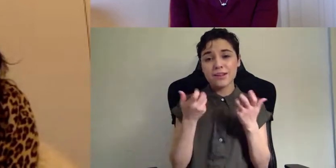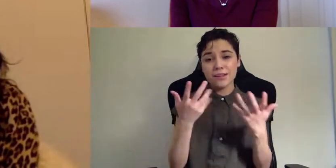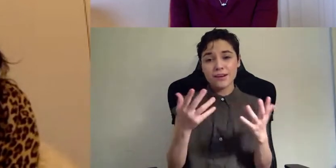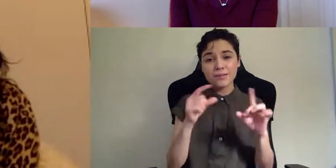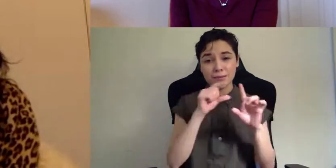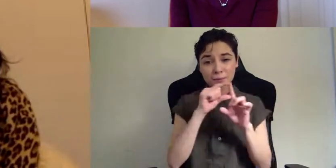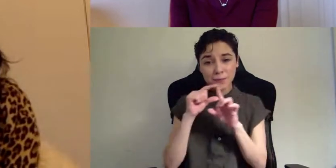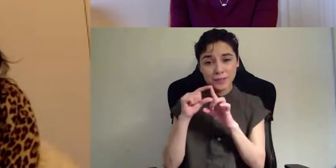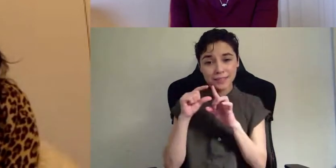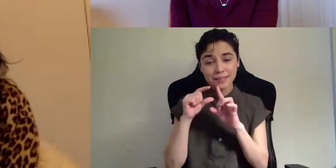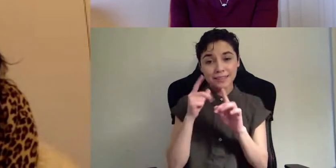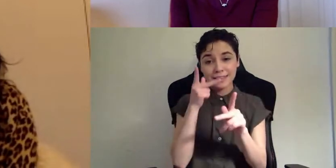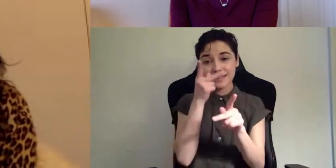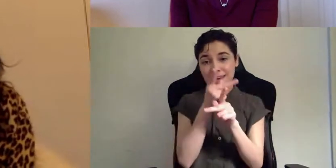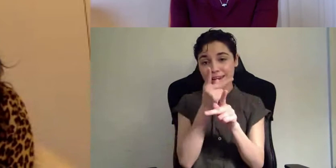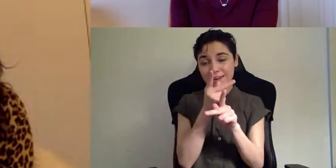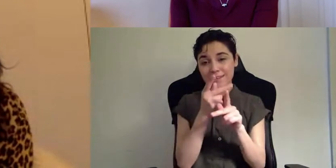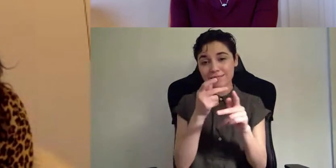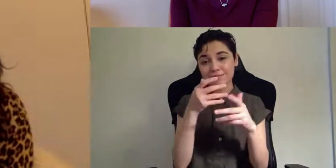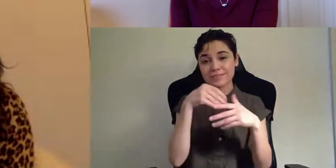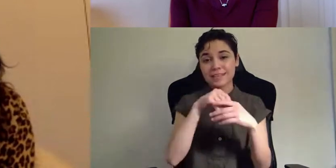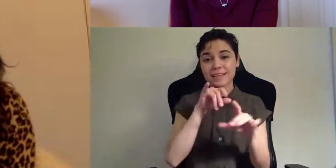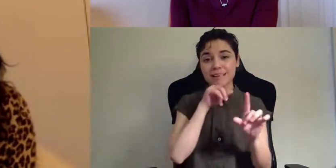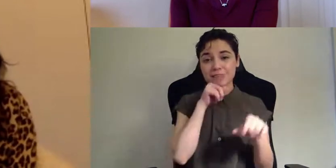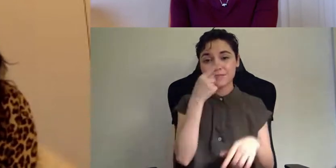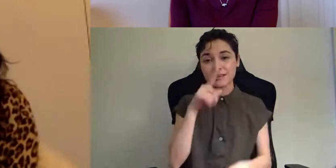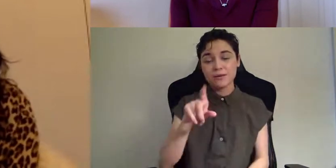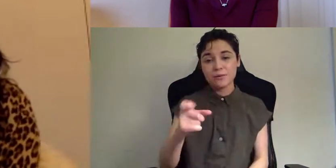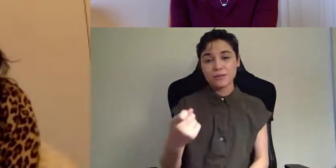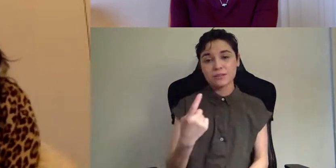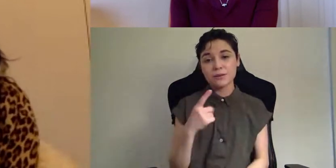Seeing and appreciation.